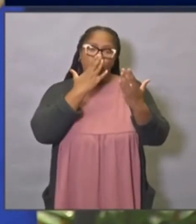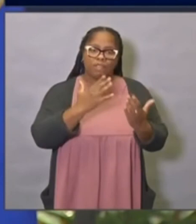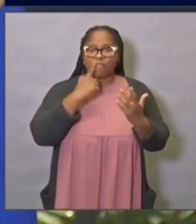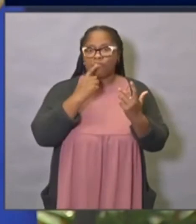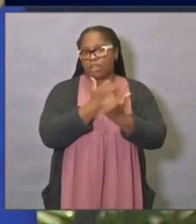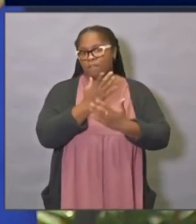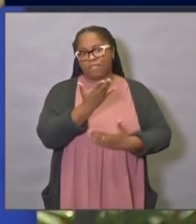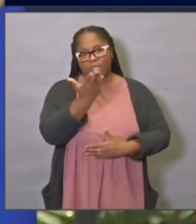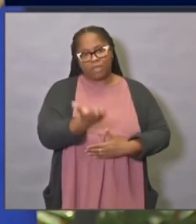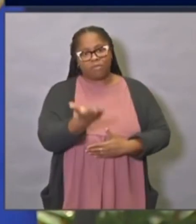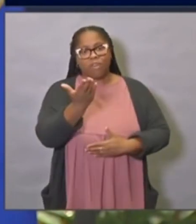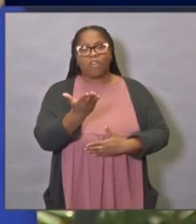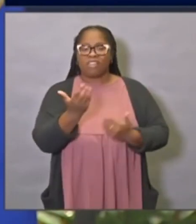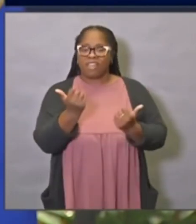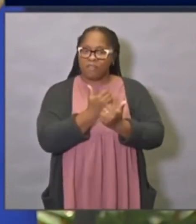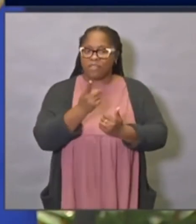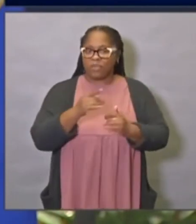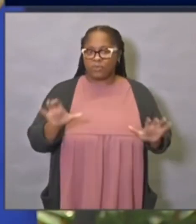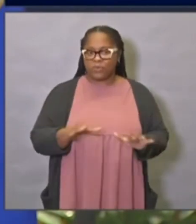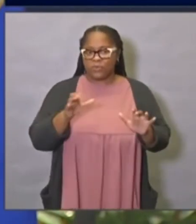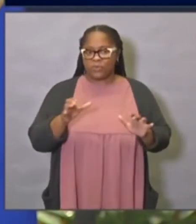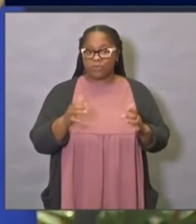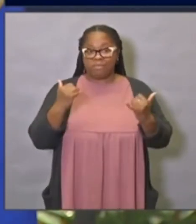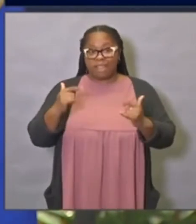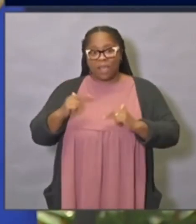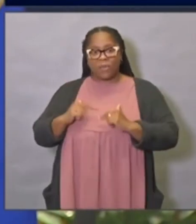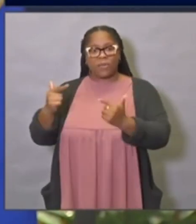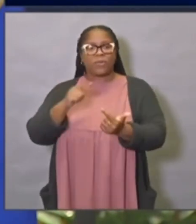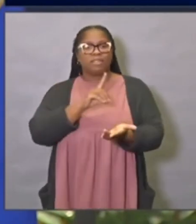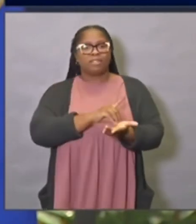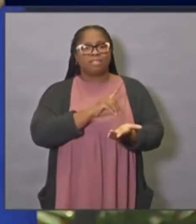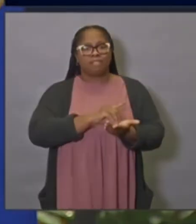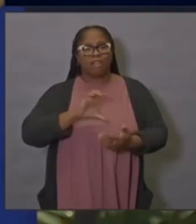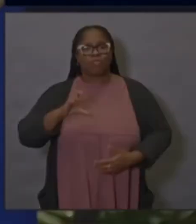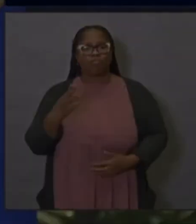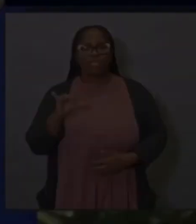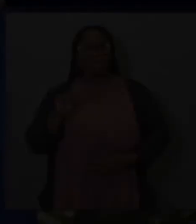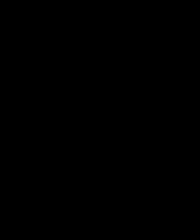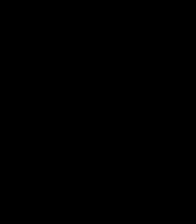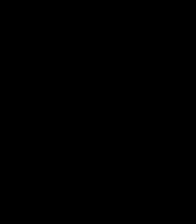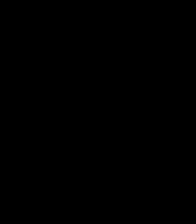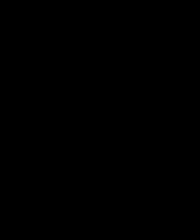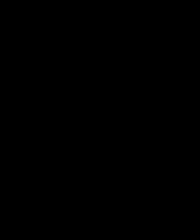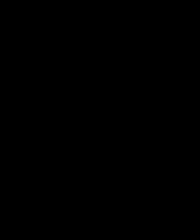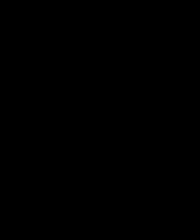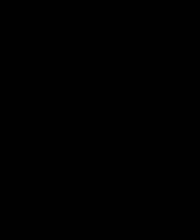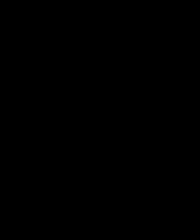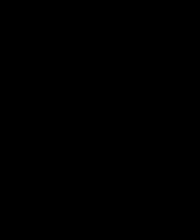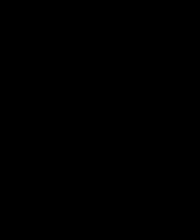and all you are. With that, I'm going to turn it over to Dr. Christina Galley to provide updates.